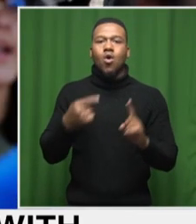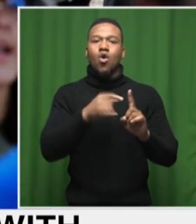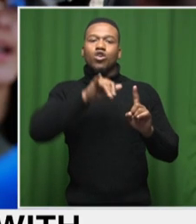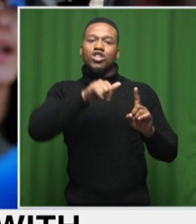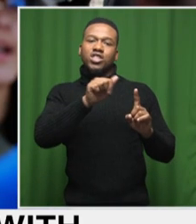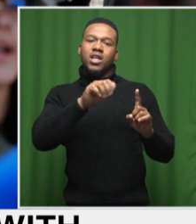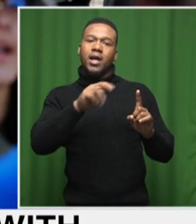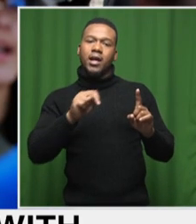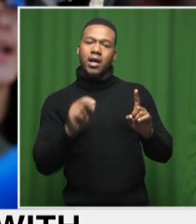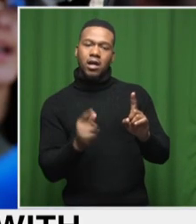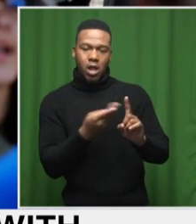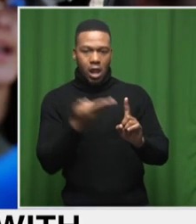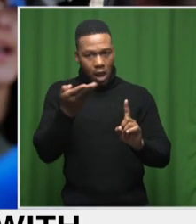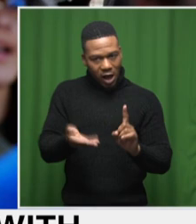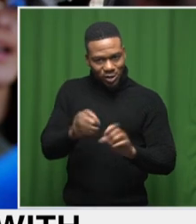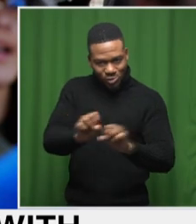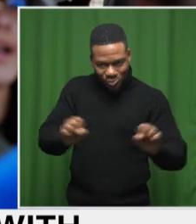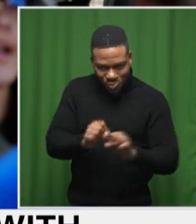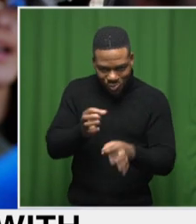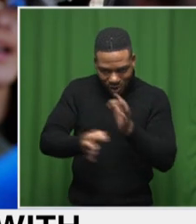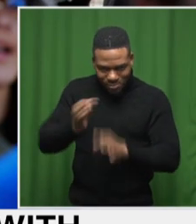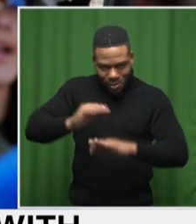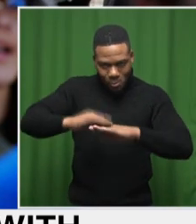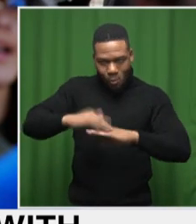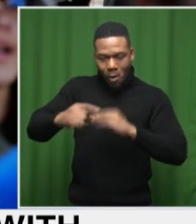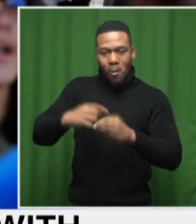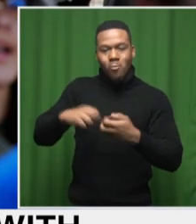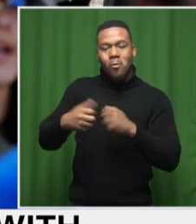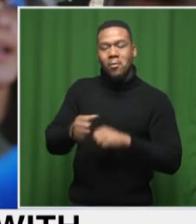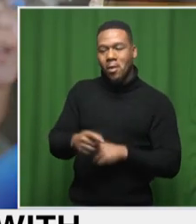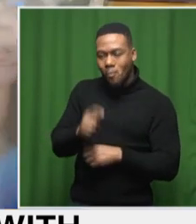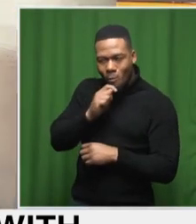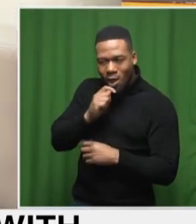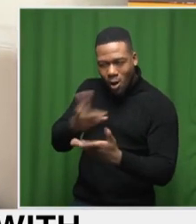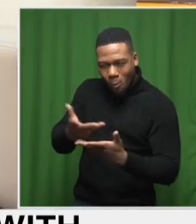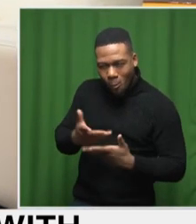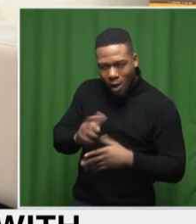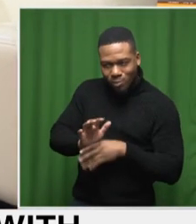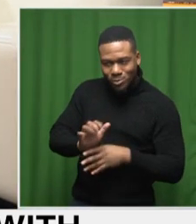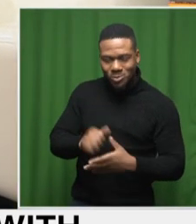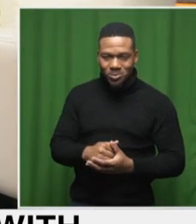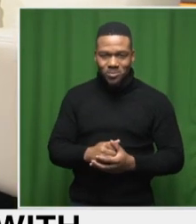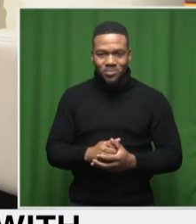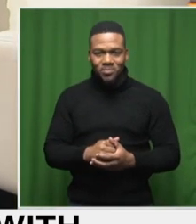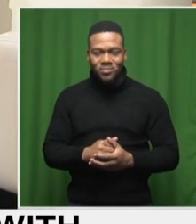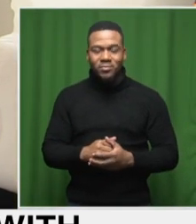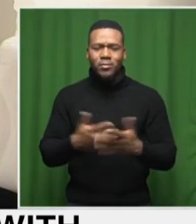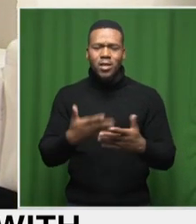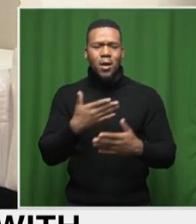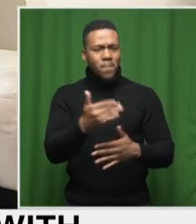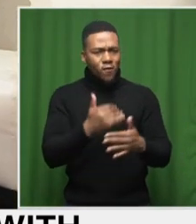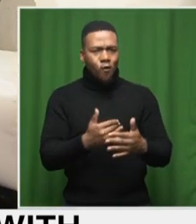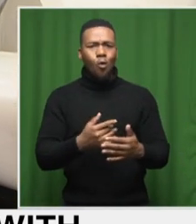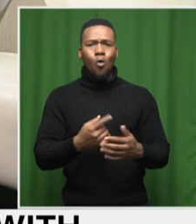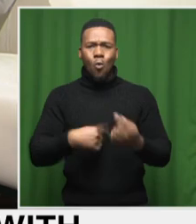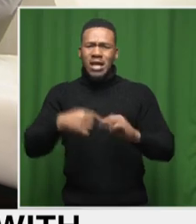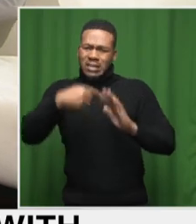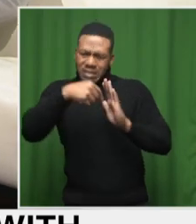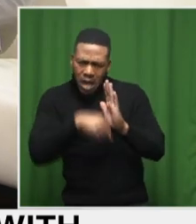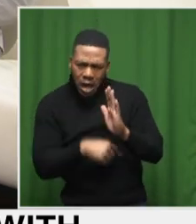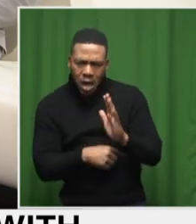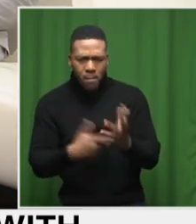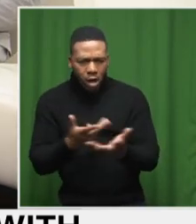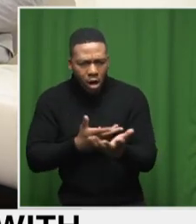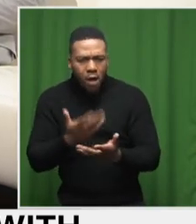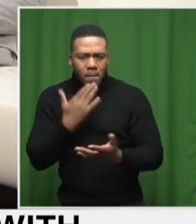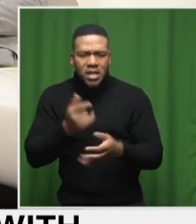this further. Jack, a very good morning. Thank you so much for joining us. Welcome. Thank you. First of all, before you get deeper into this conversation, just take us through, you know, what's happening in the United